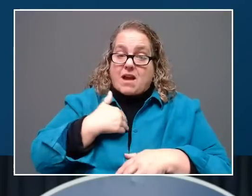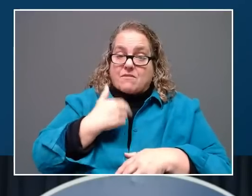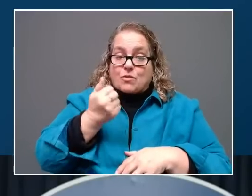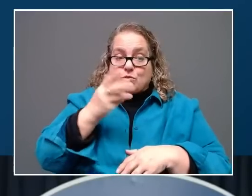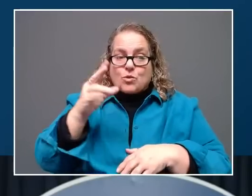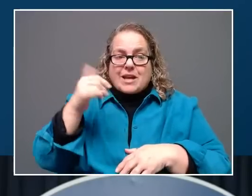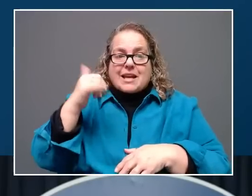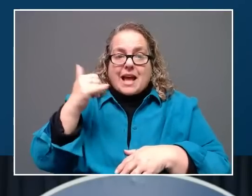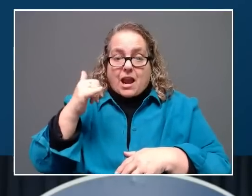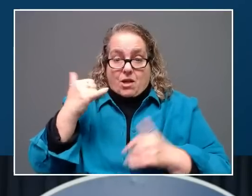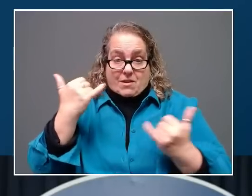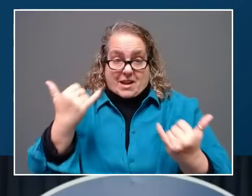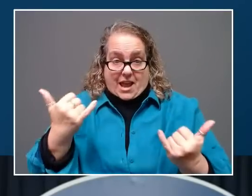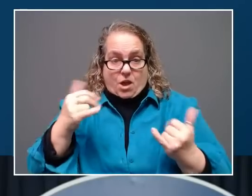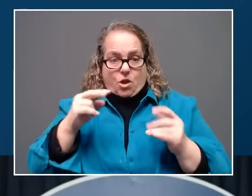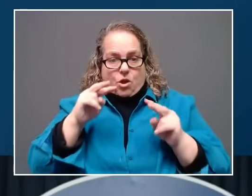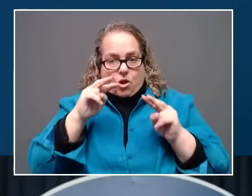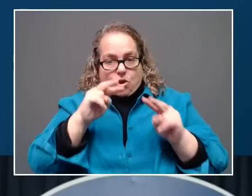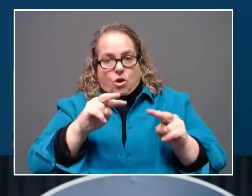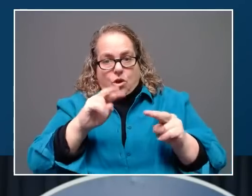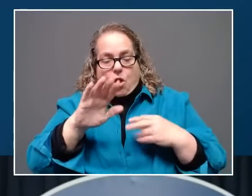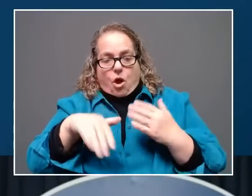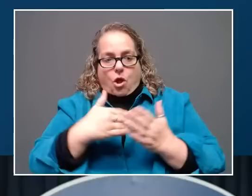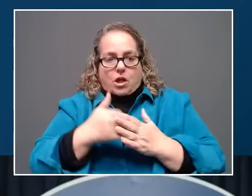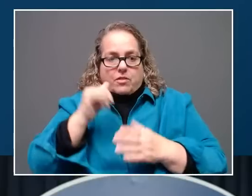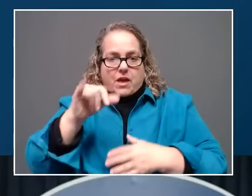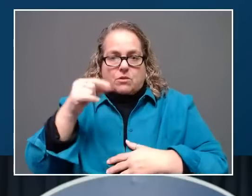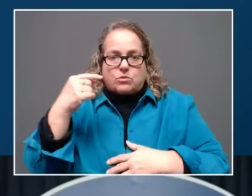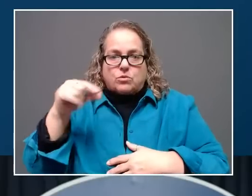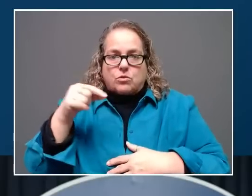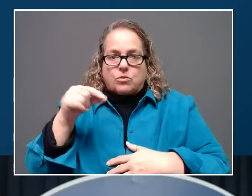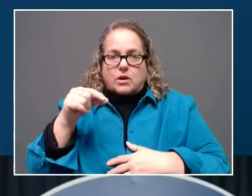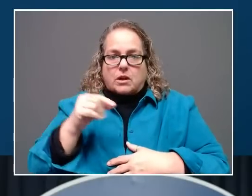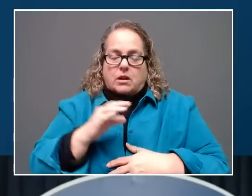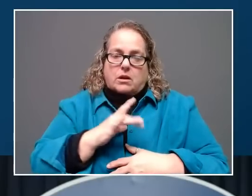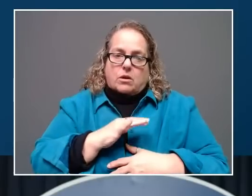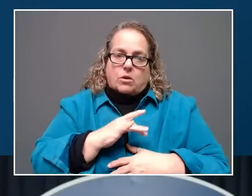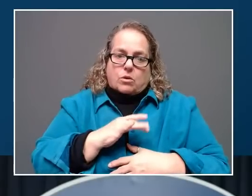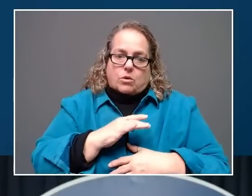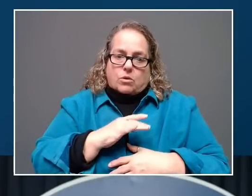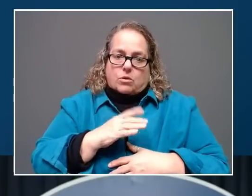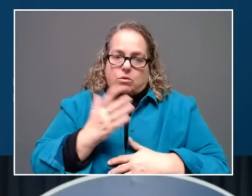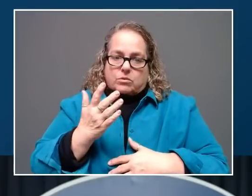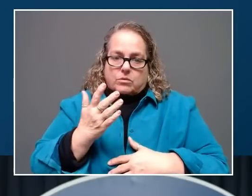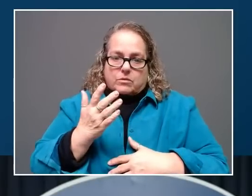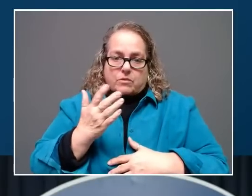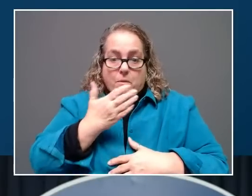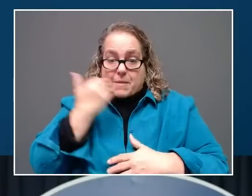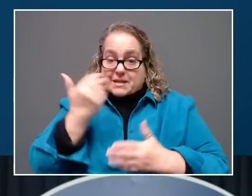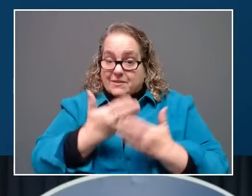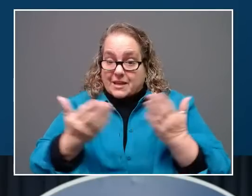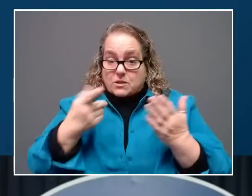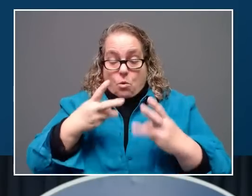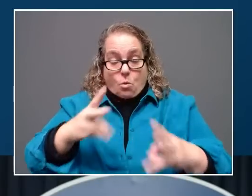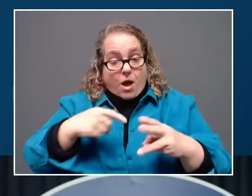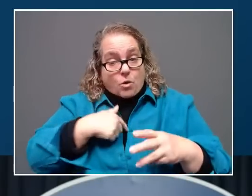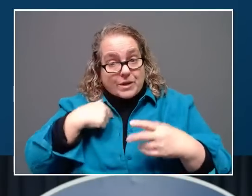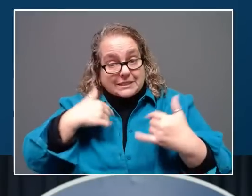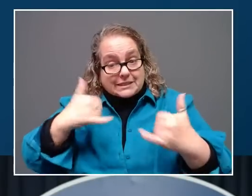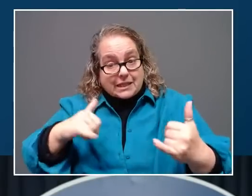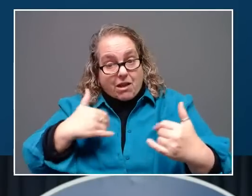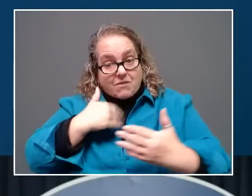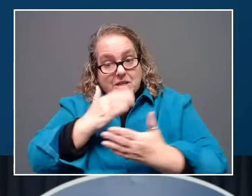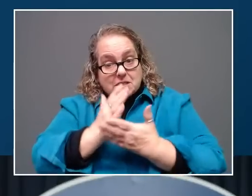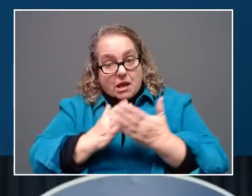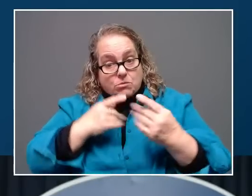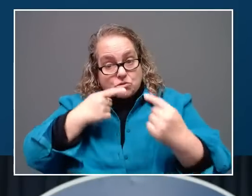counties. Look at all that green. The top line today is while we still have some struggles, while this pandemic is still